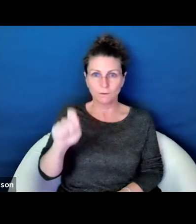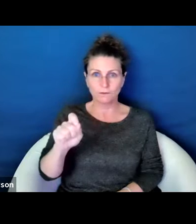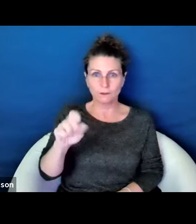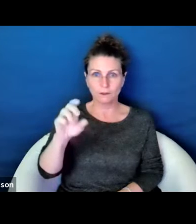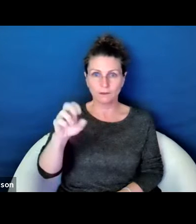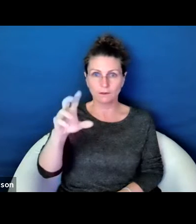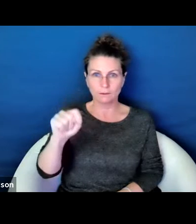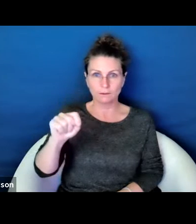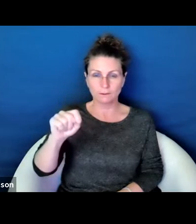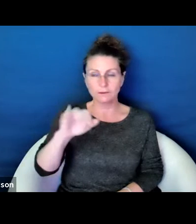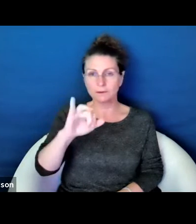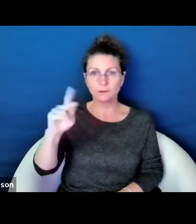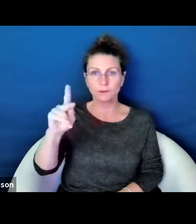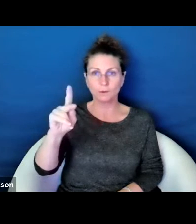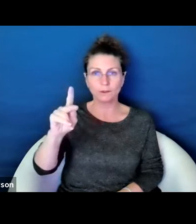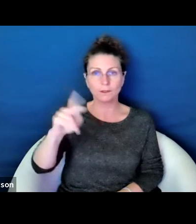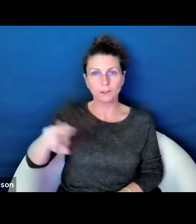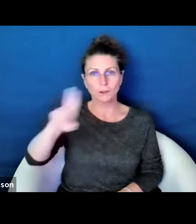redandwhite.info.yorku.ca.